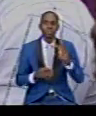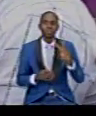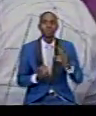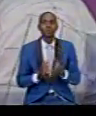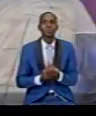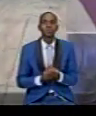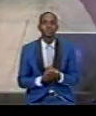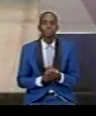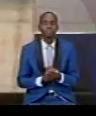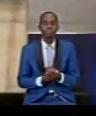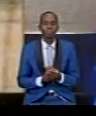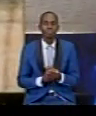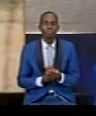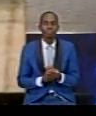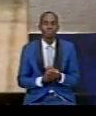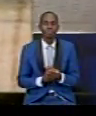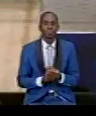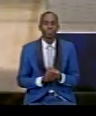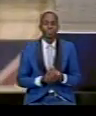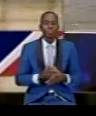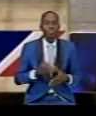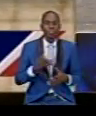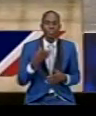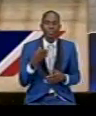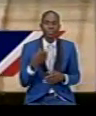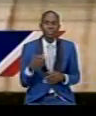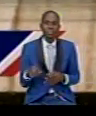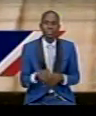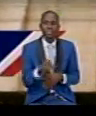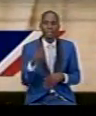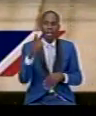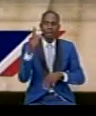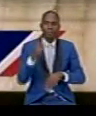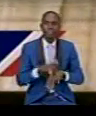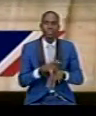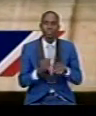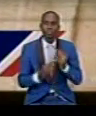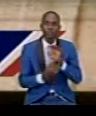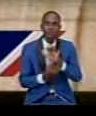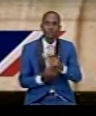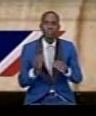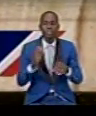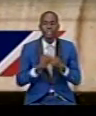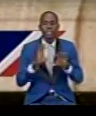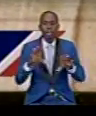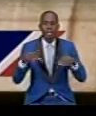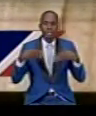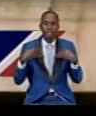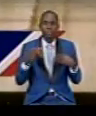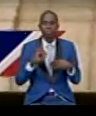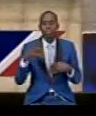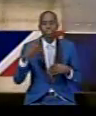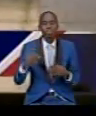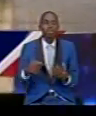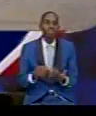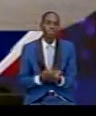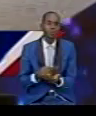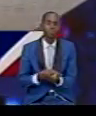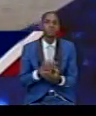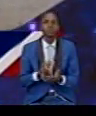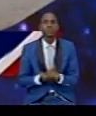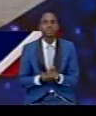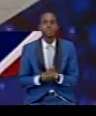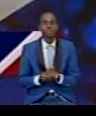number two they are affection reflected in accepting the gospel